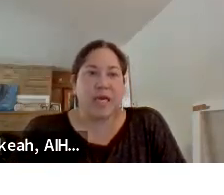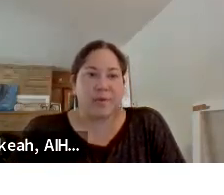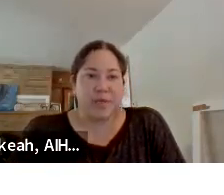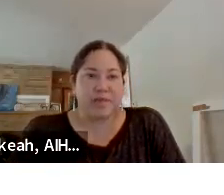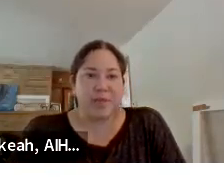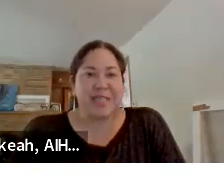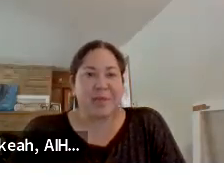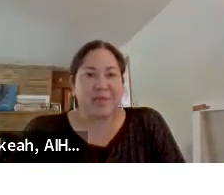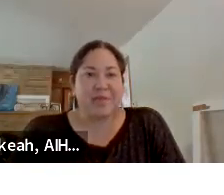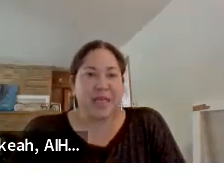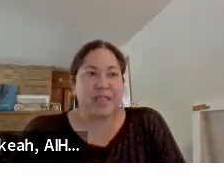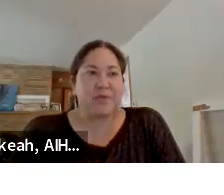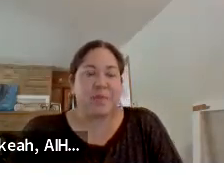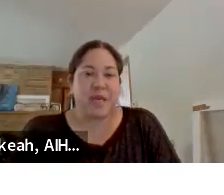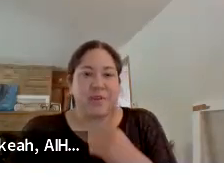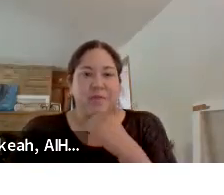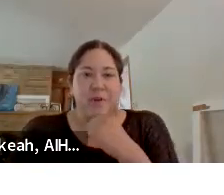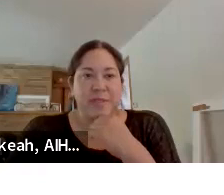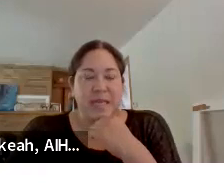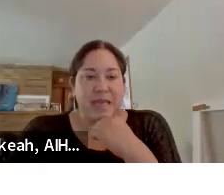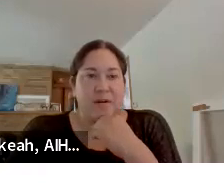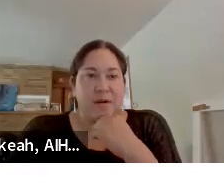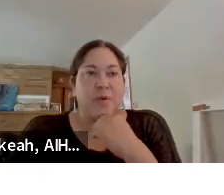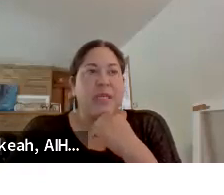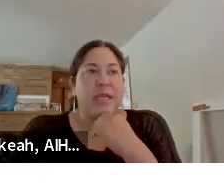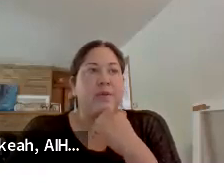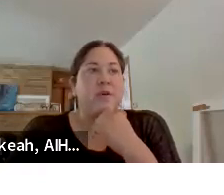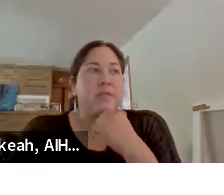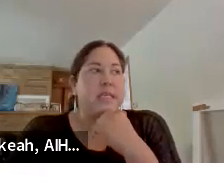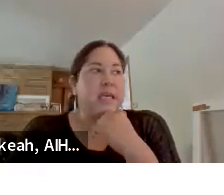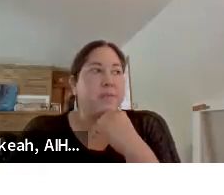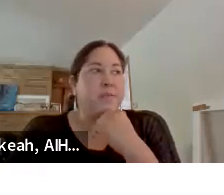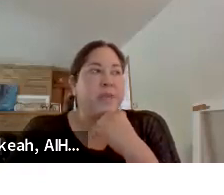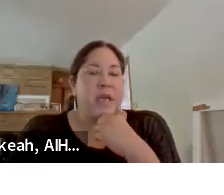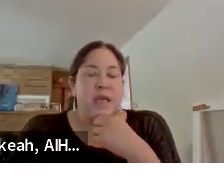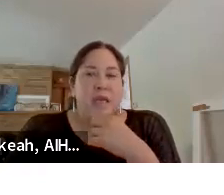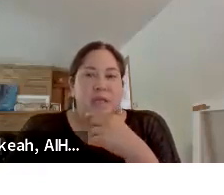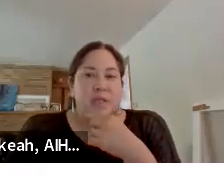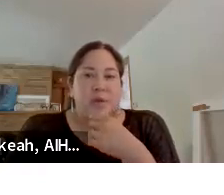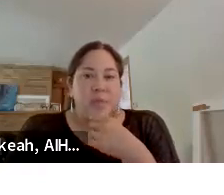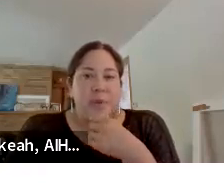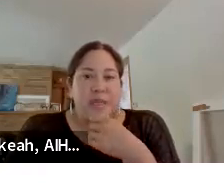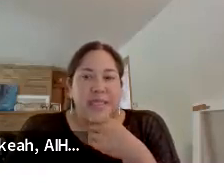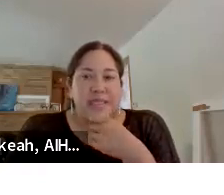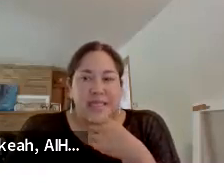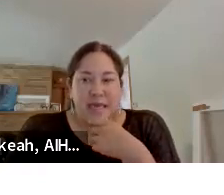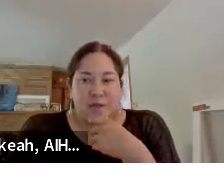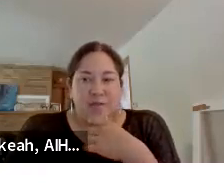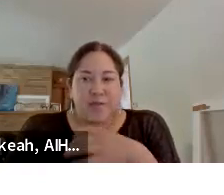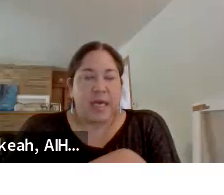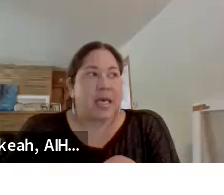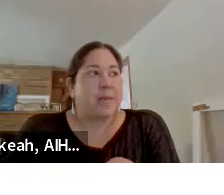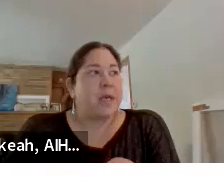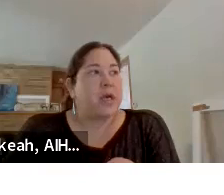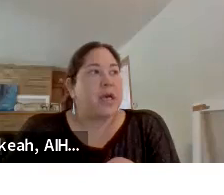more, have tweaked a couple of things, run it by a few folks, and are putting it out there once again. So the bill